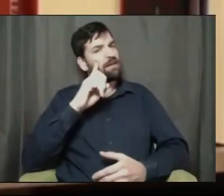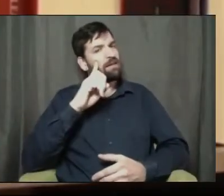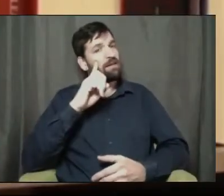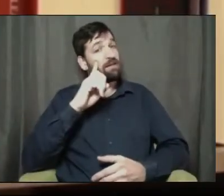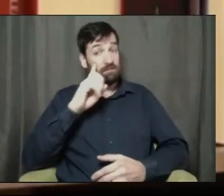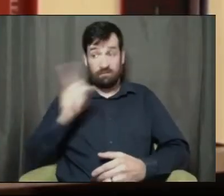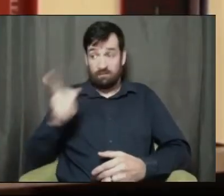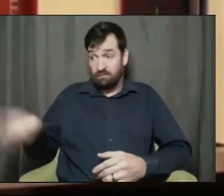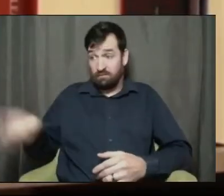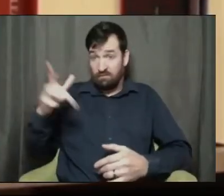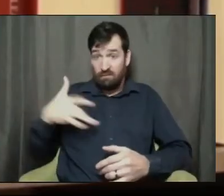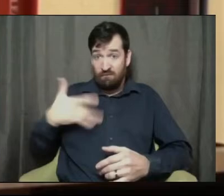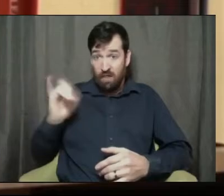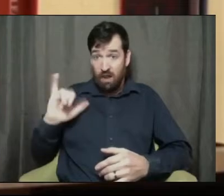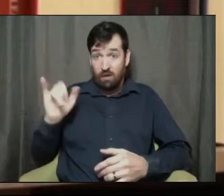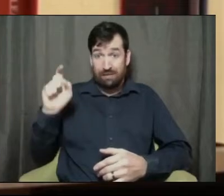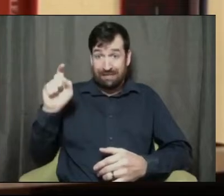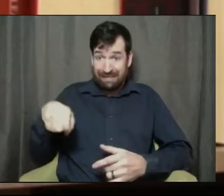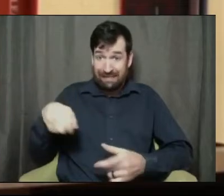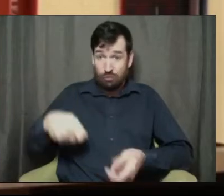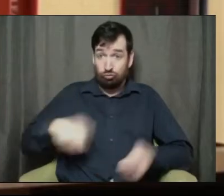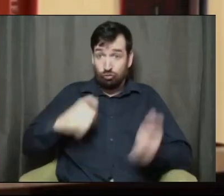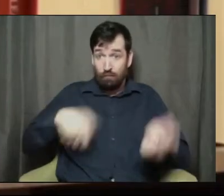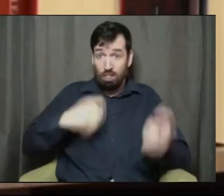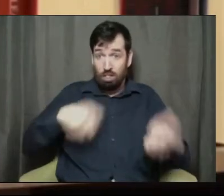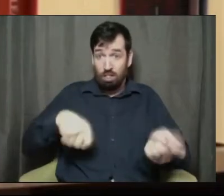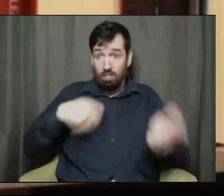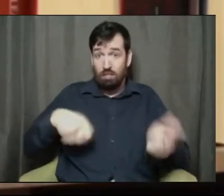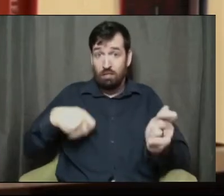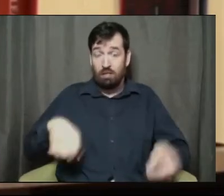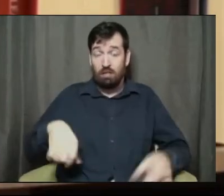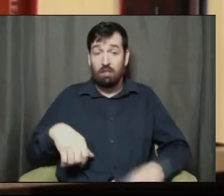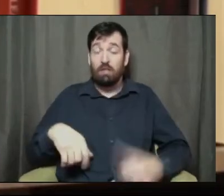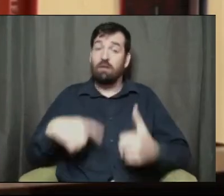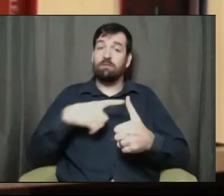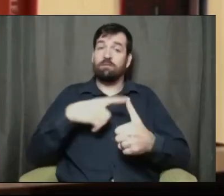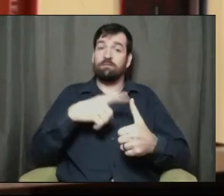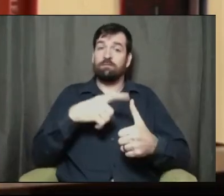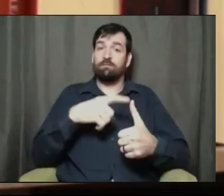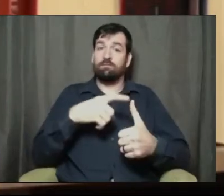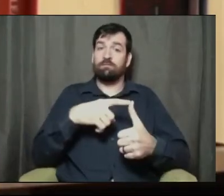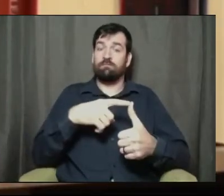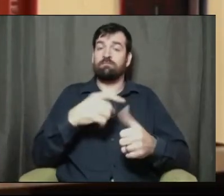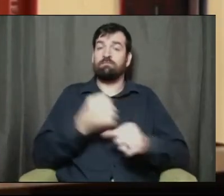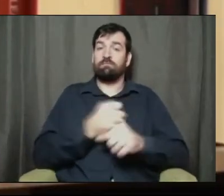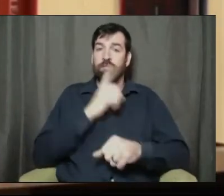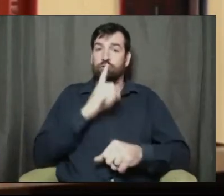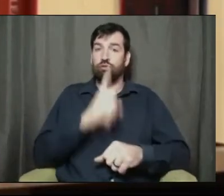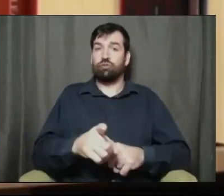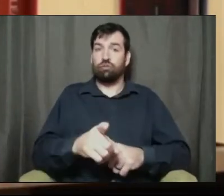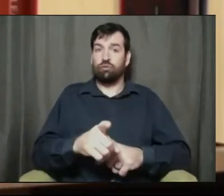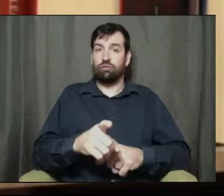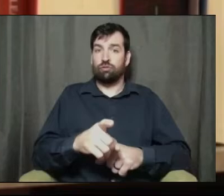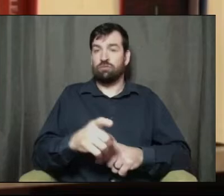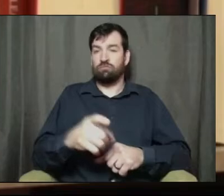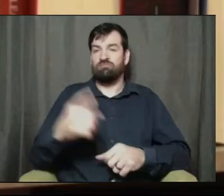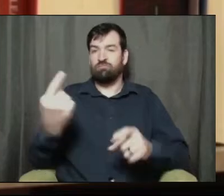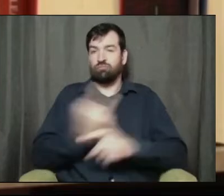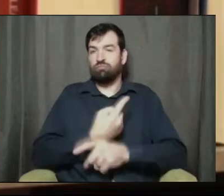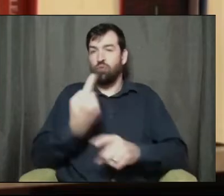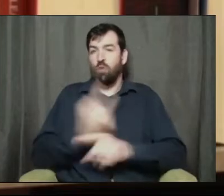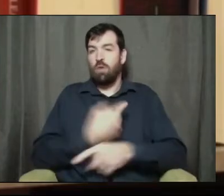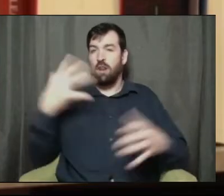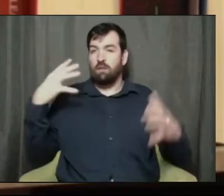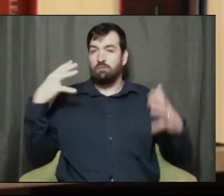out and shovel their driveway, number one, they need to make sure that they're adequately dressed and prepared for